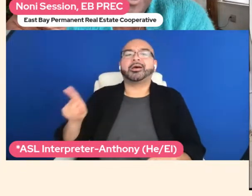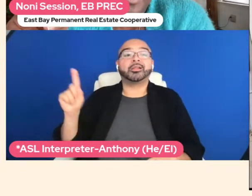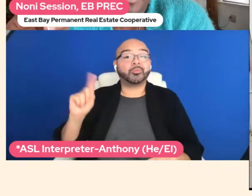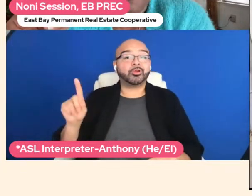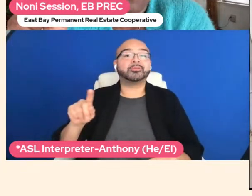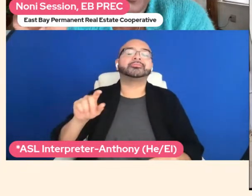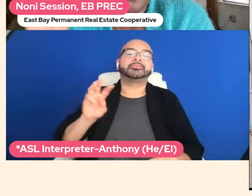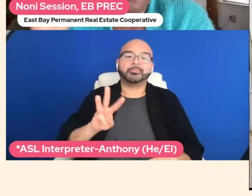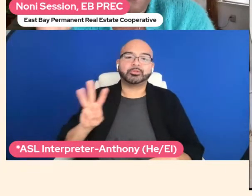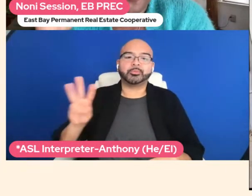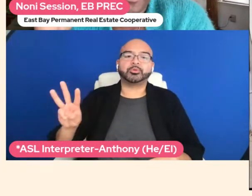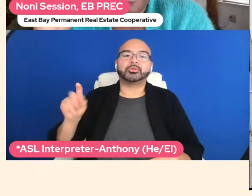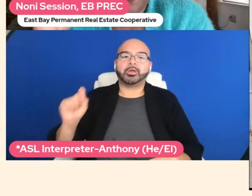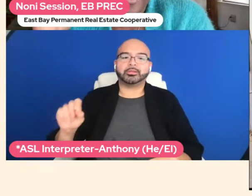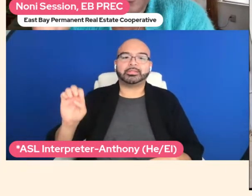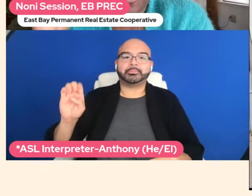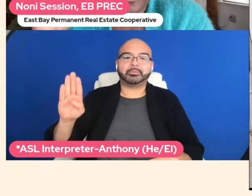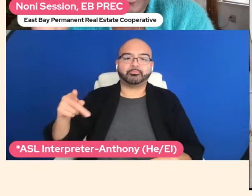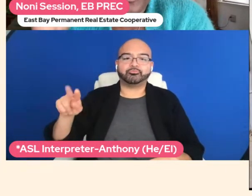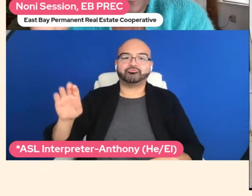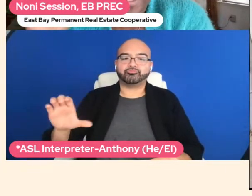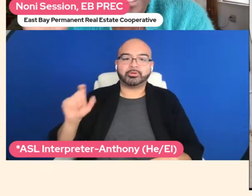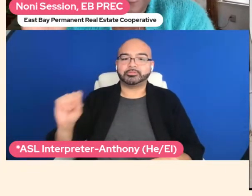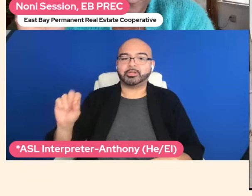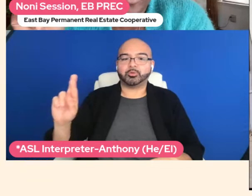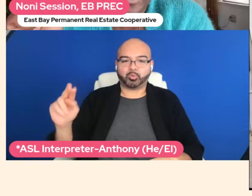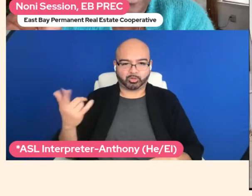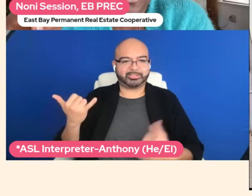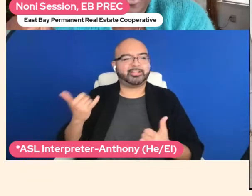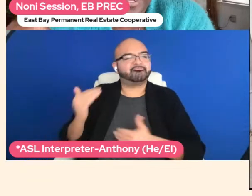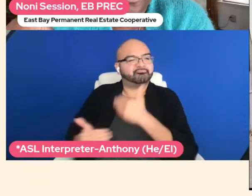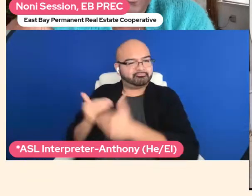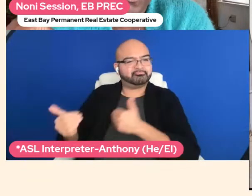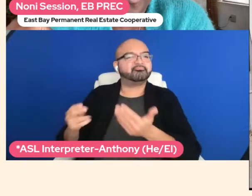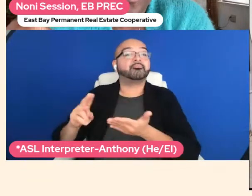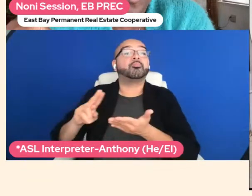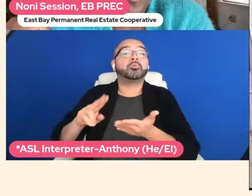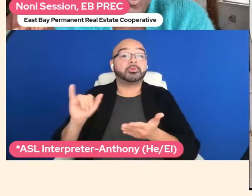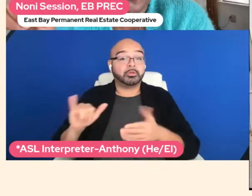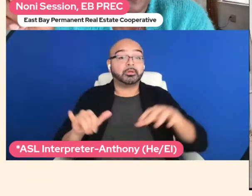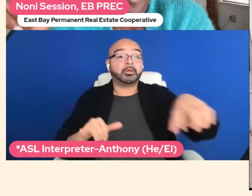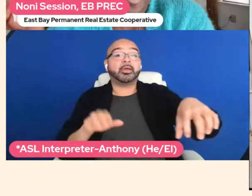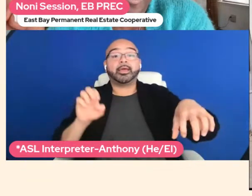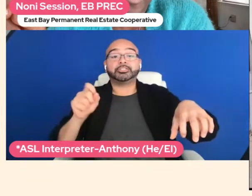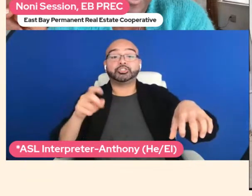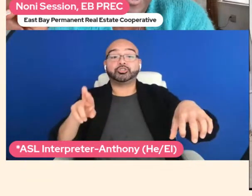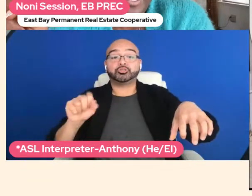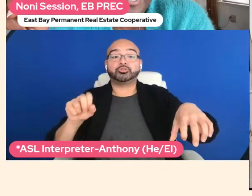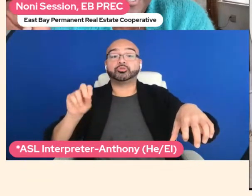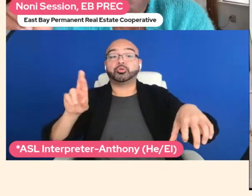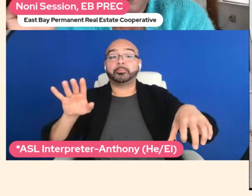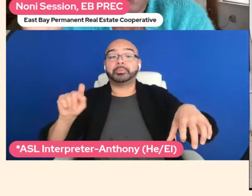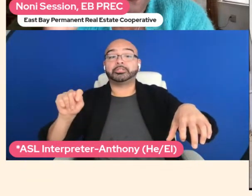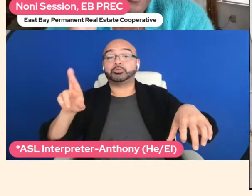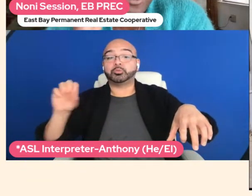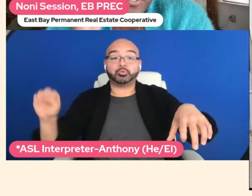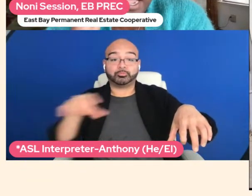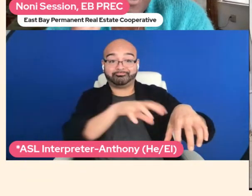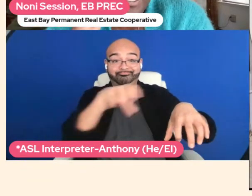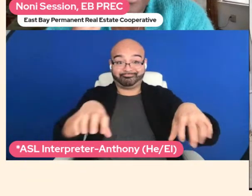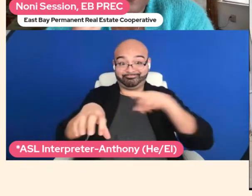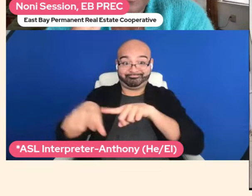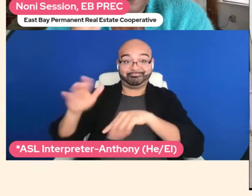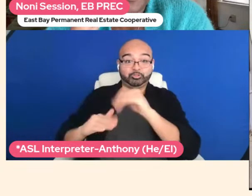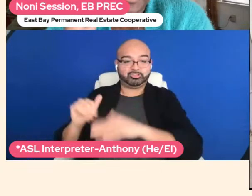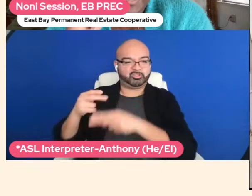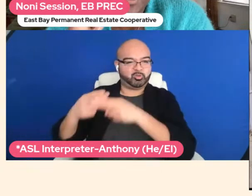www.ebprec.org. We are in contract also to buy the building next door to Esther's Orbit Room called The Barn. And we are also now